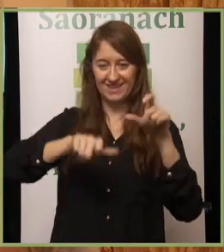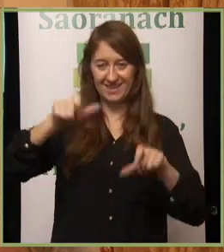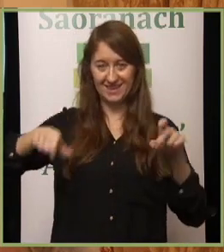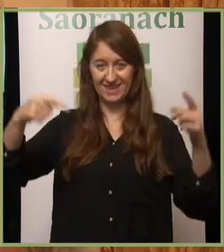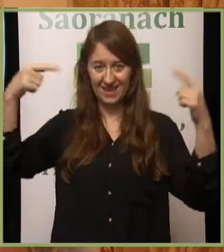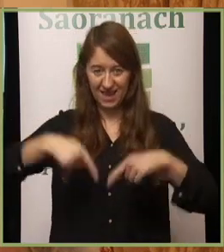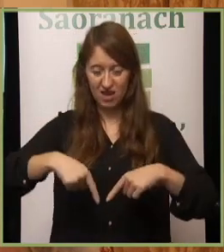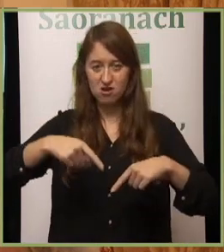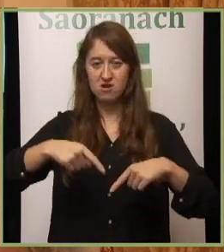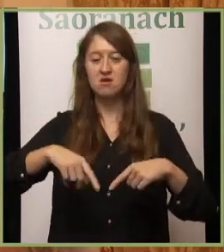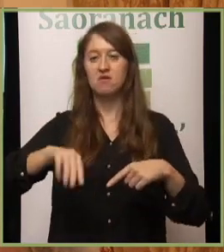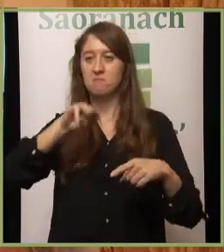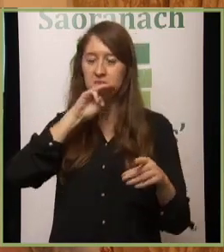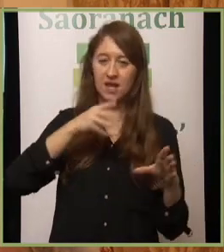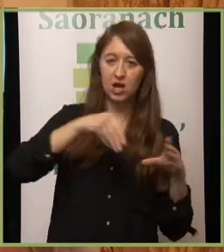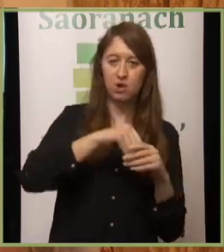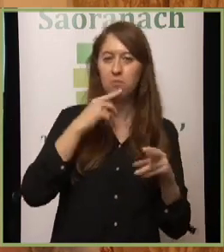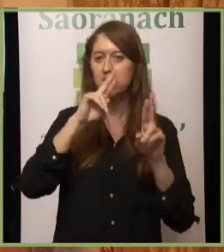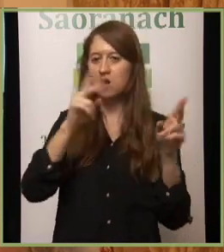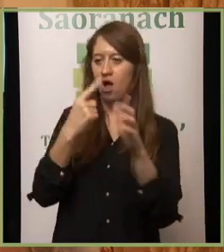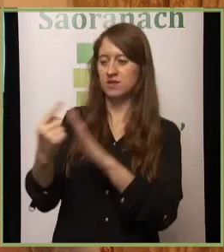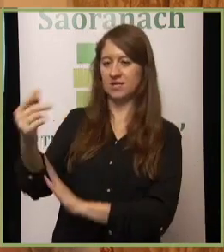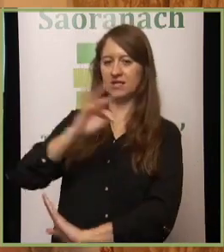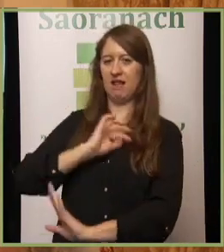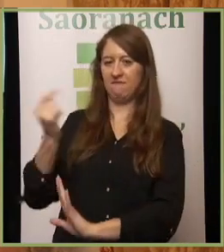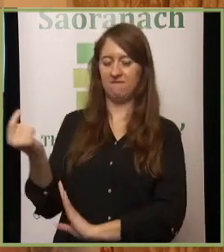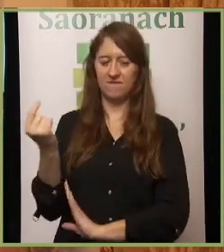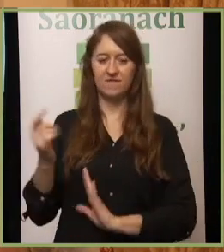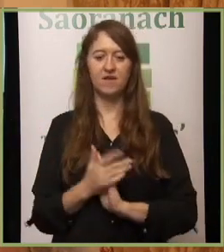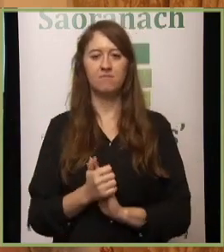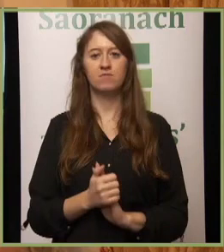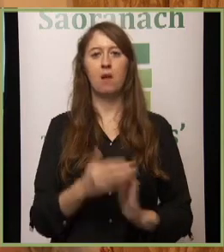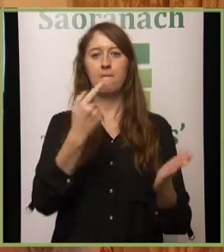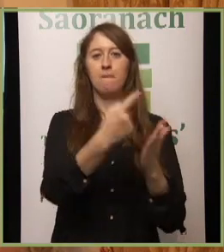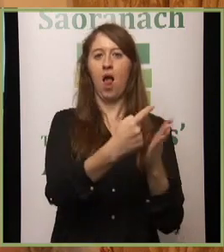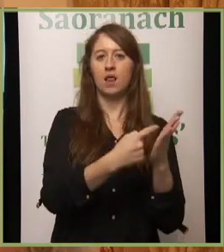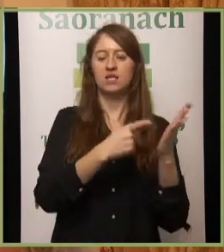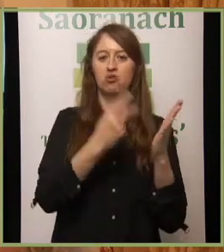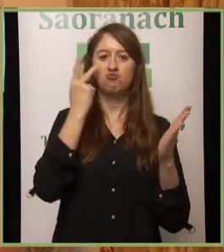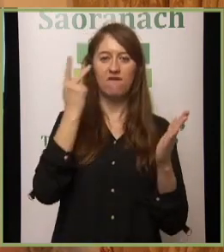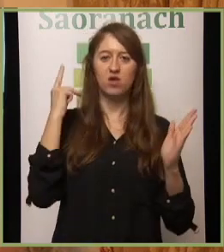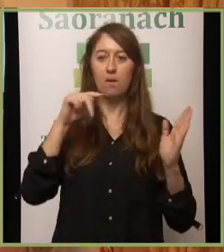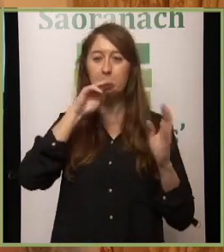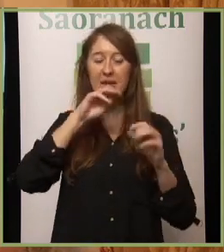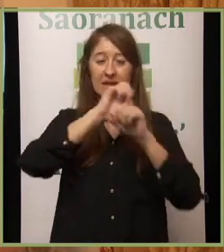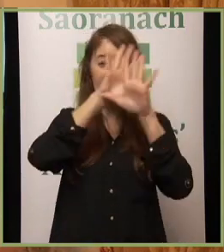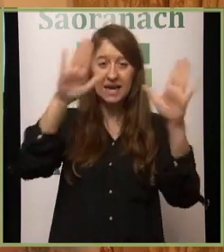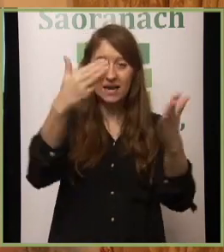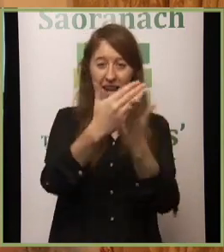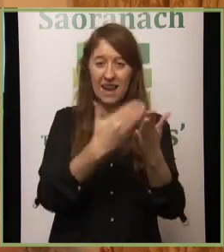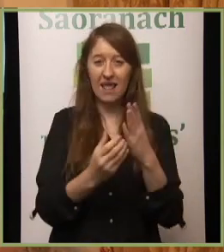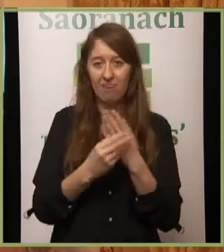it's not left on its own. Because there's a policy review in one place, which is a very clear legal thing that the Dáil can take some interest